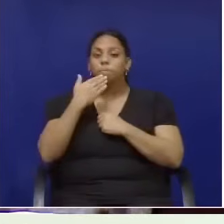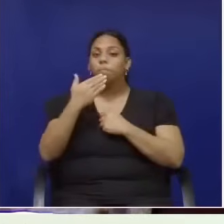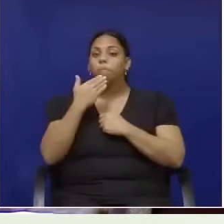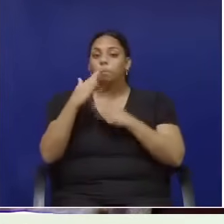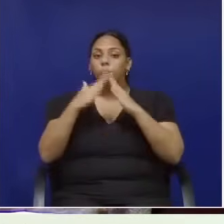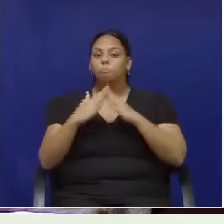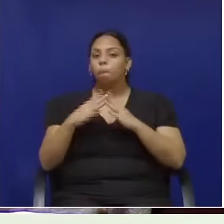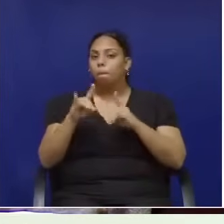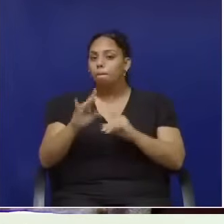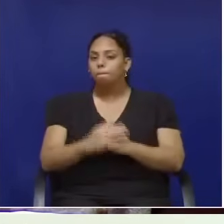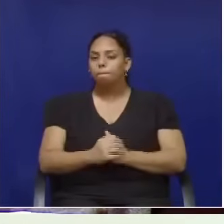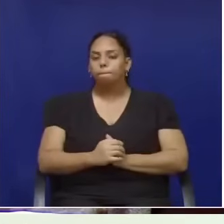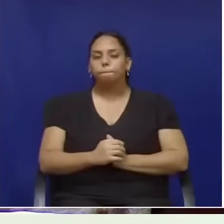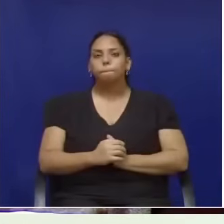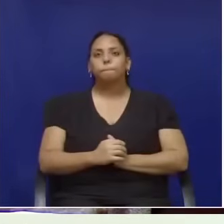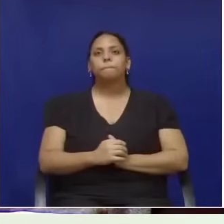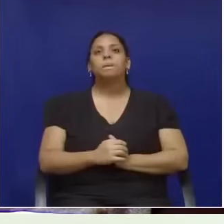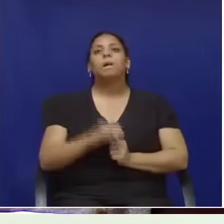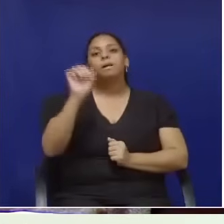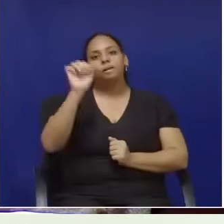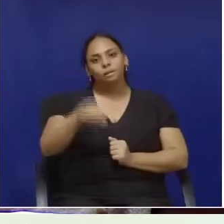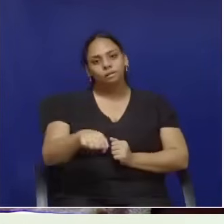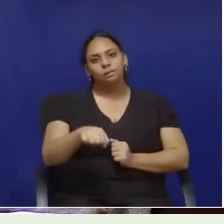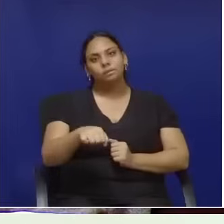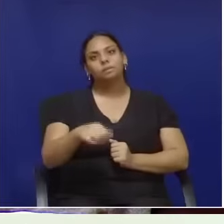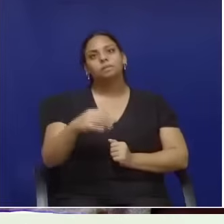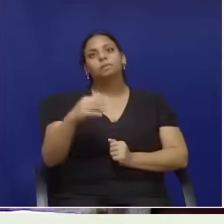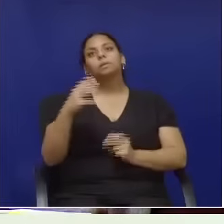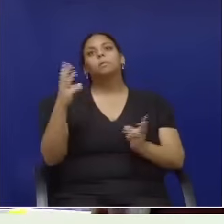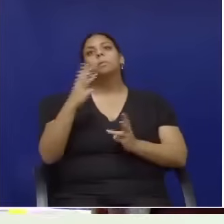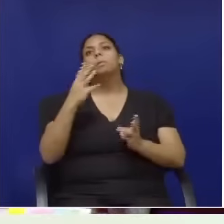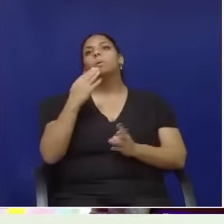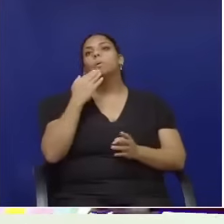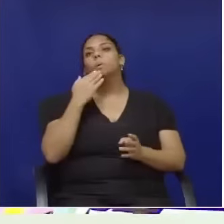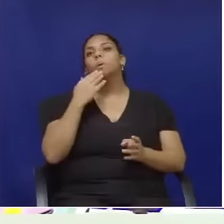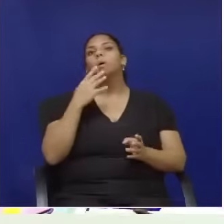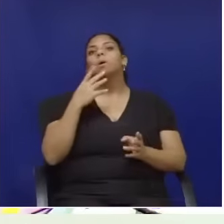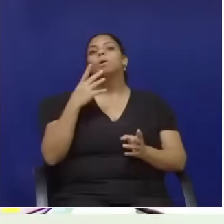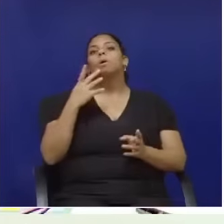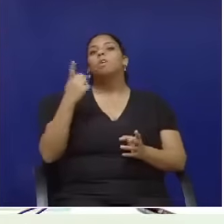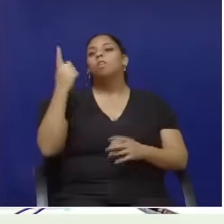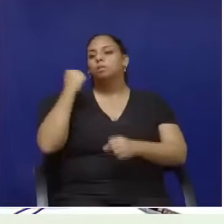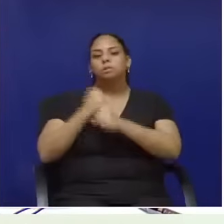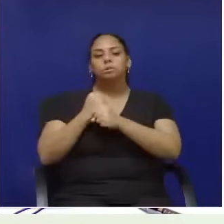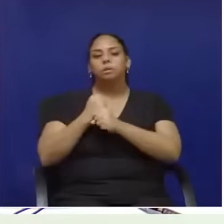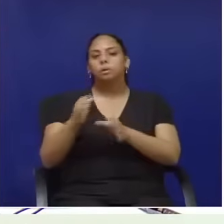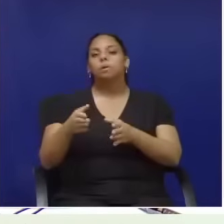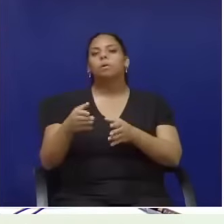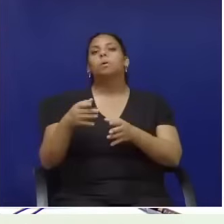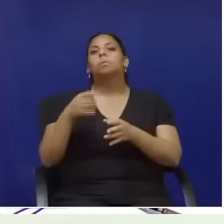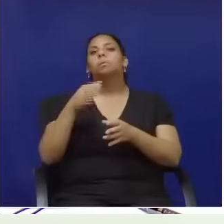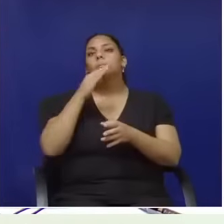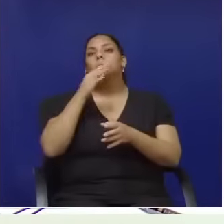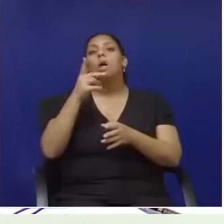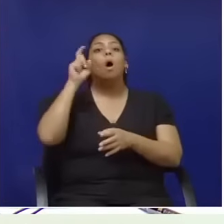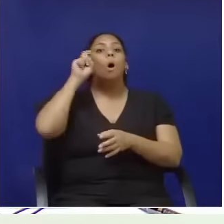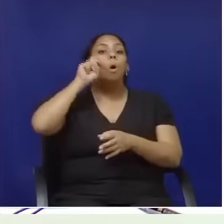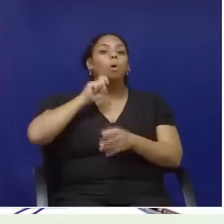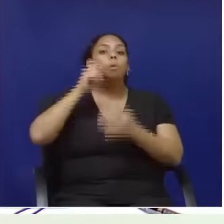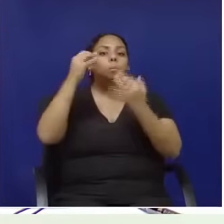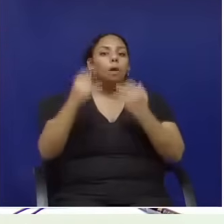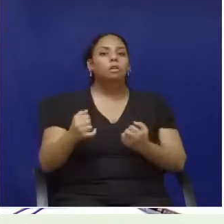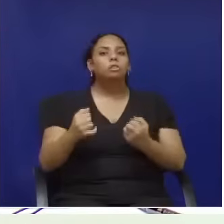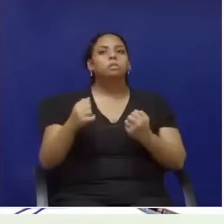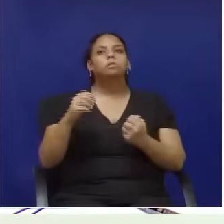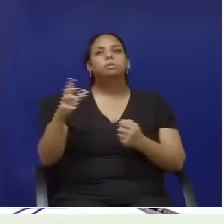Minister, yes, of course, the OCJ wouldn't know about these disappearing records because, Minister, in your own budget vote speech, you